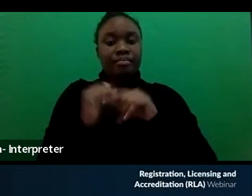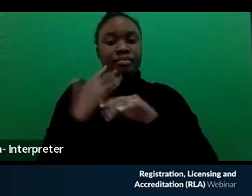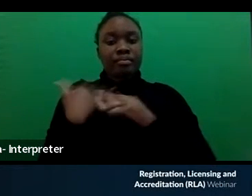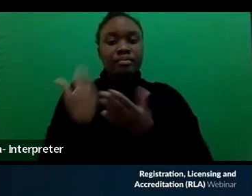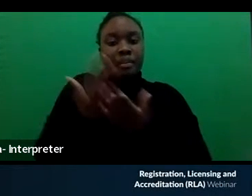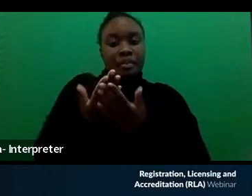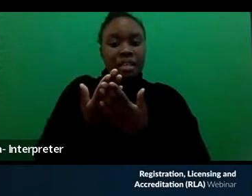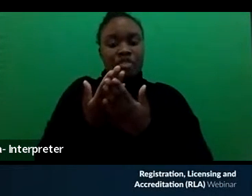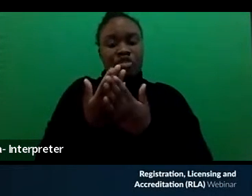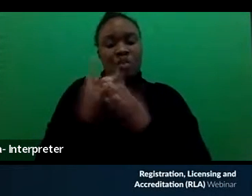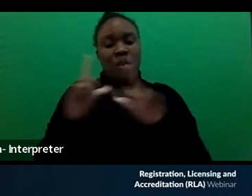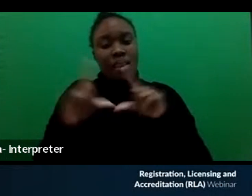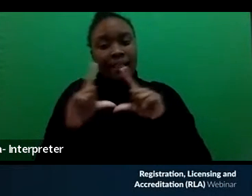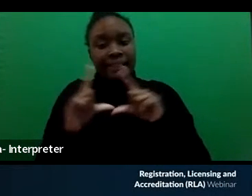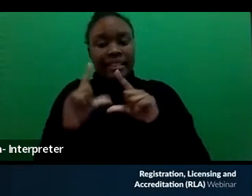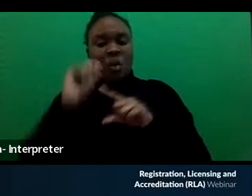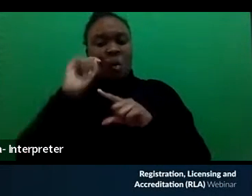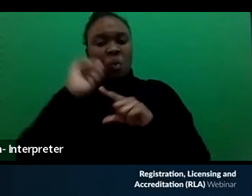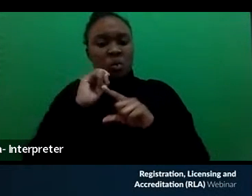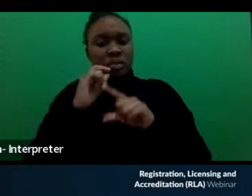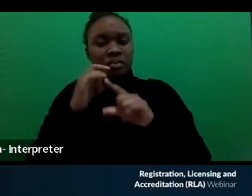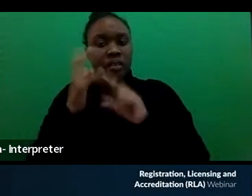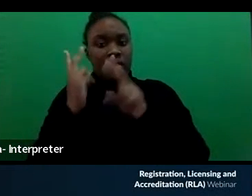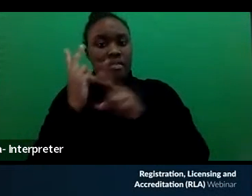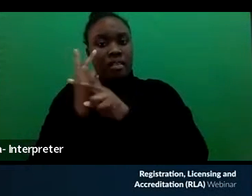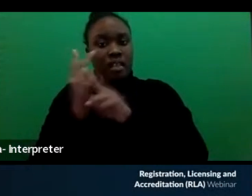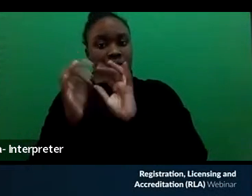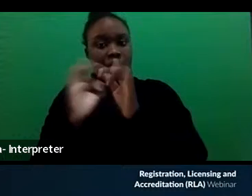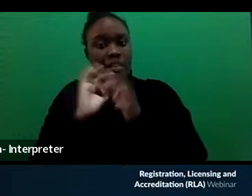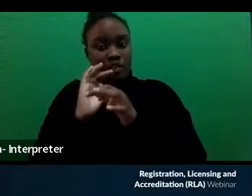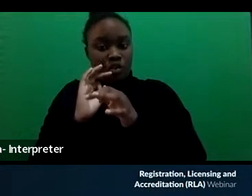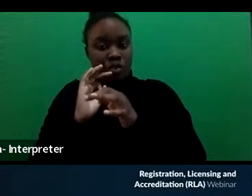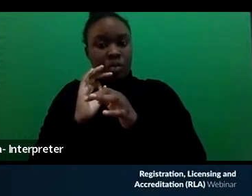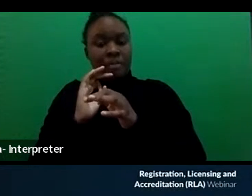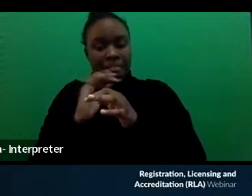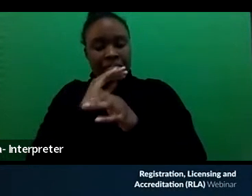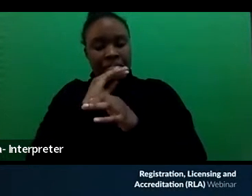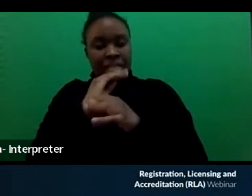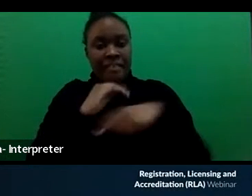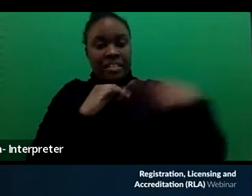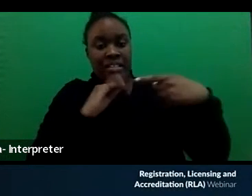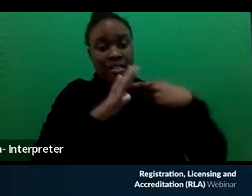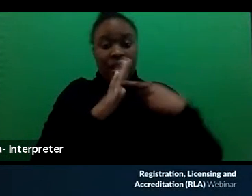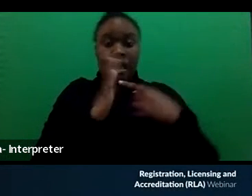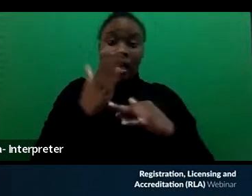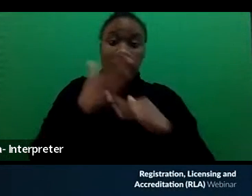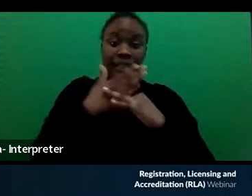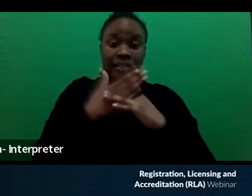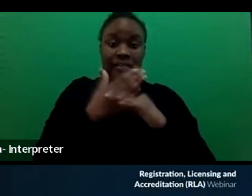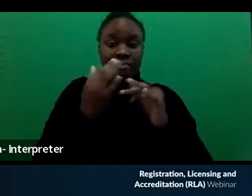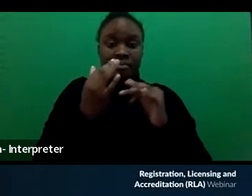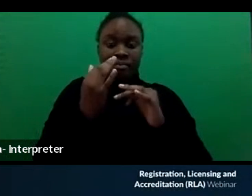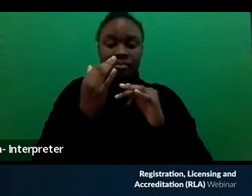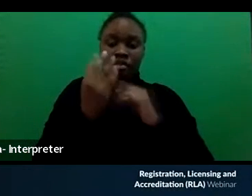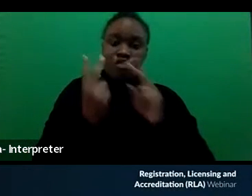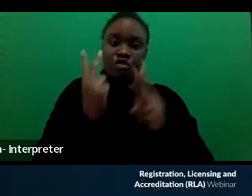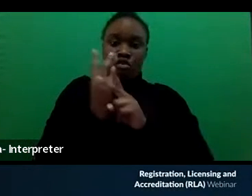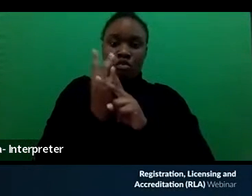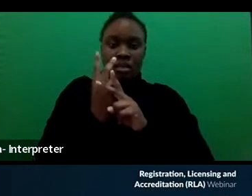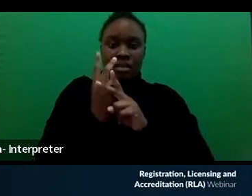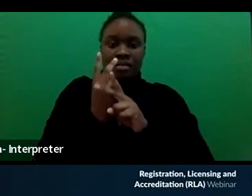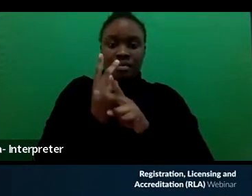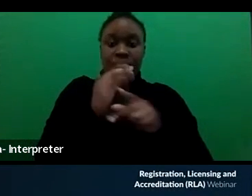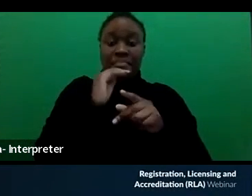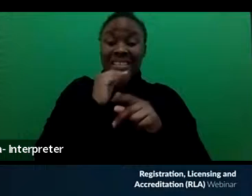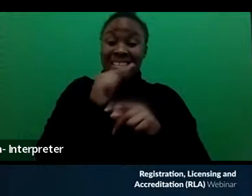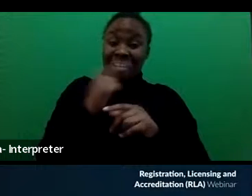applications or licenses that require renewal, firstly, in order to access the renewal functionality, that application must have